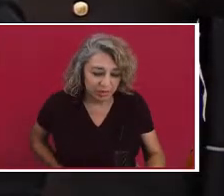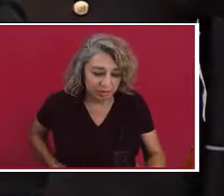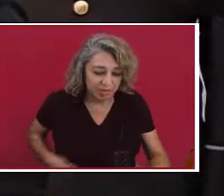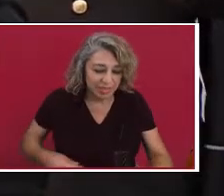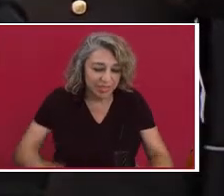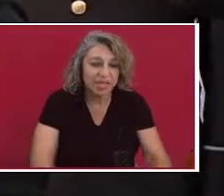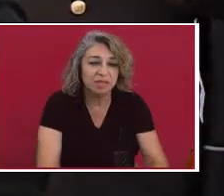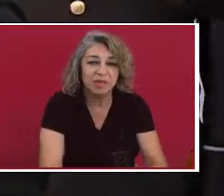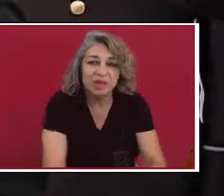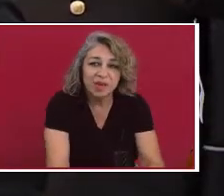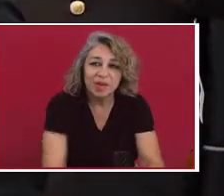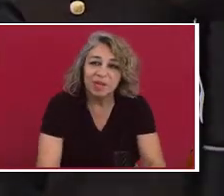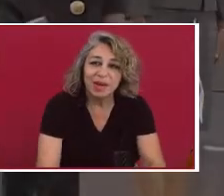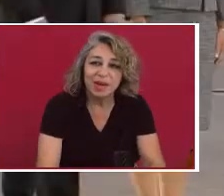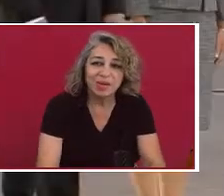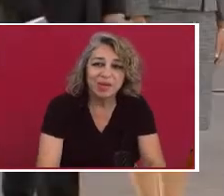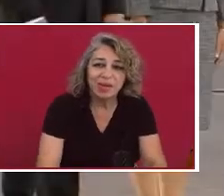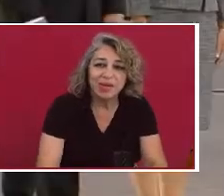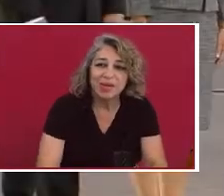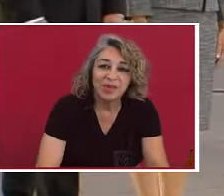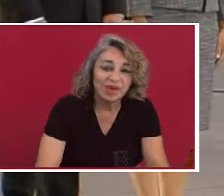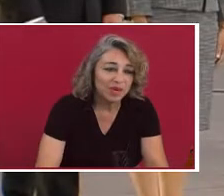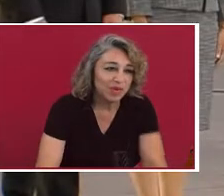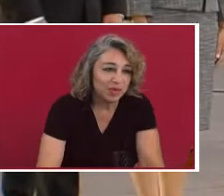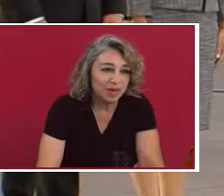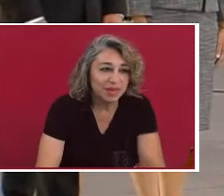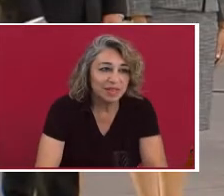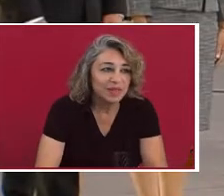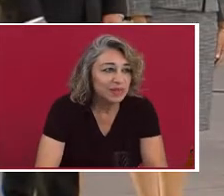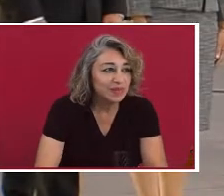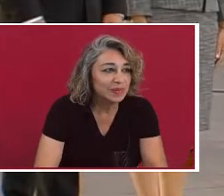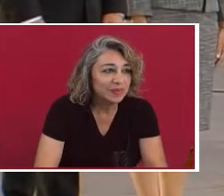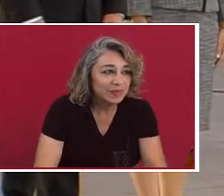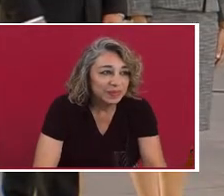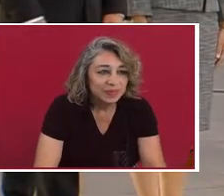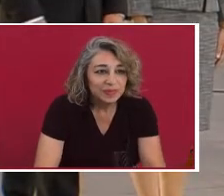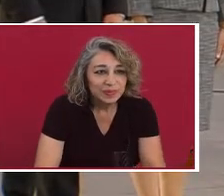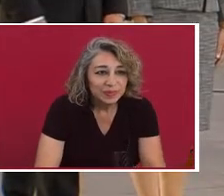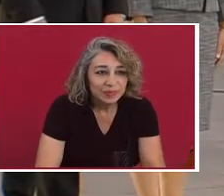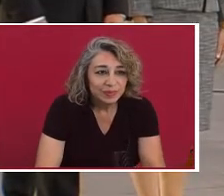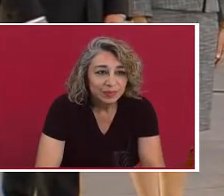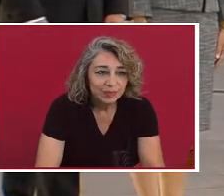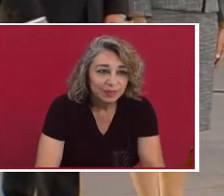national Mexican hymn, but I don't know it. I don't know the words.